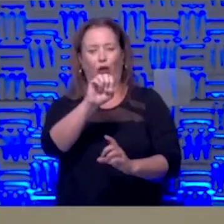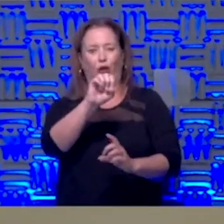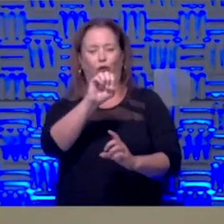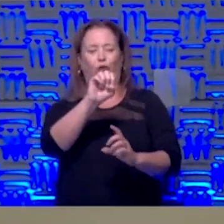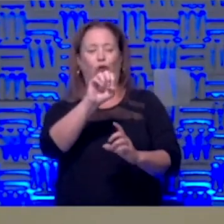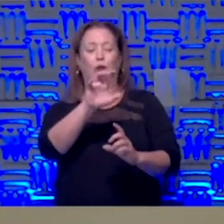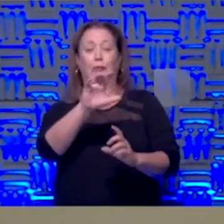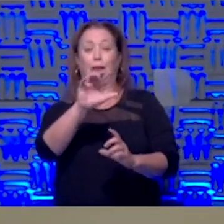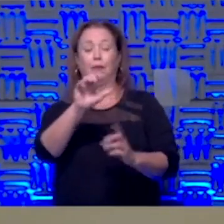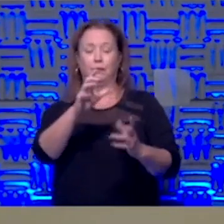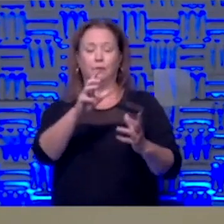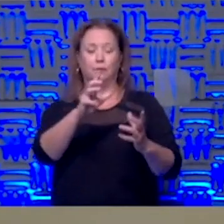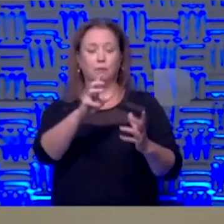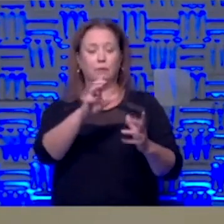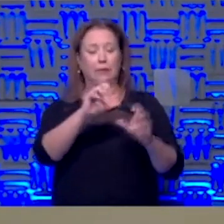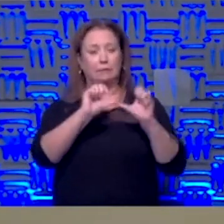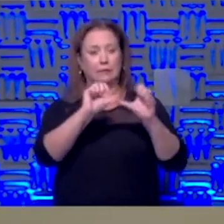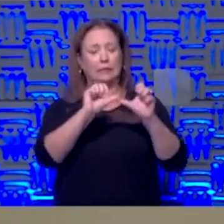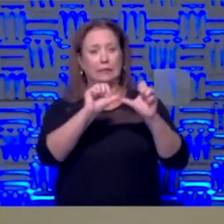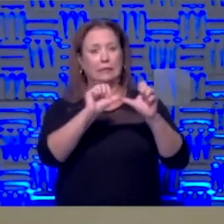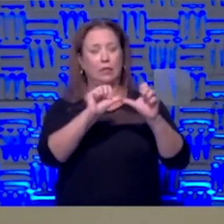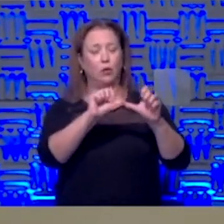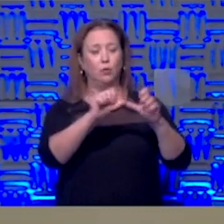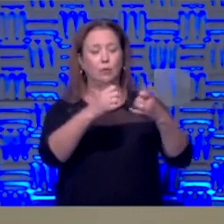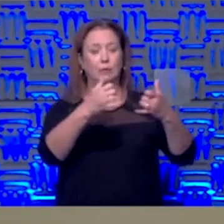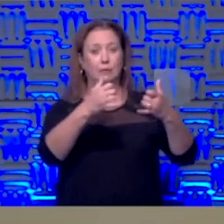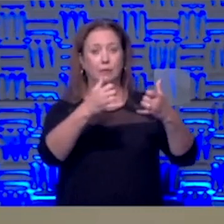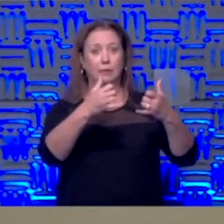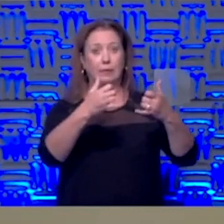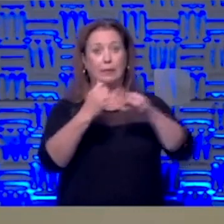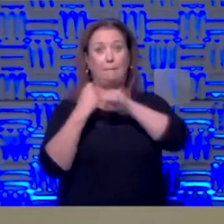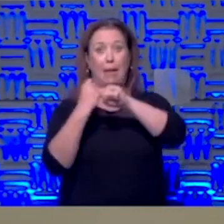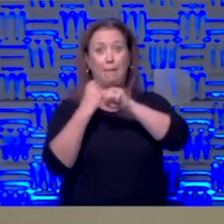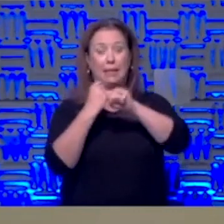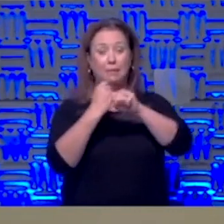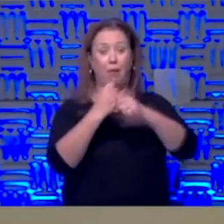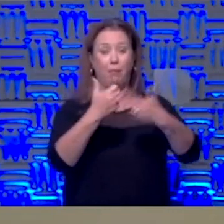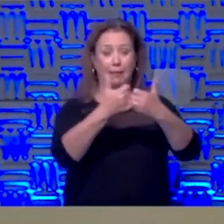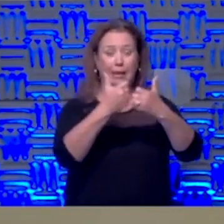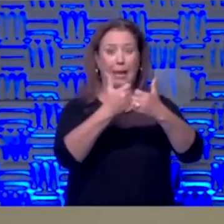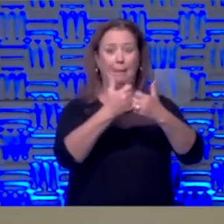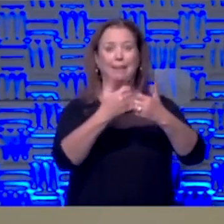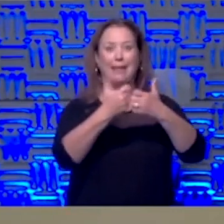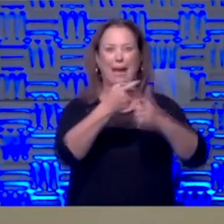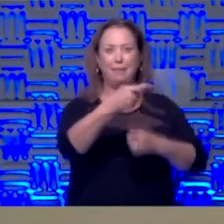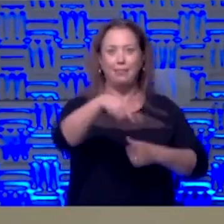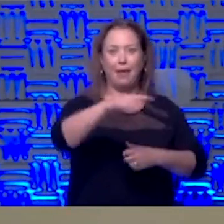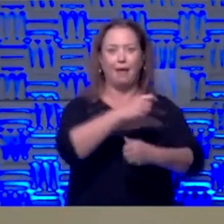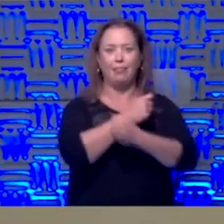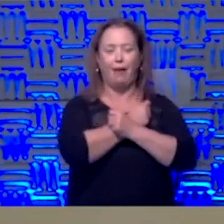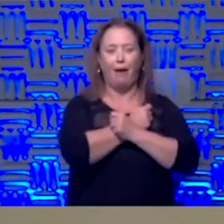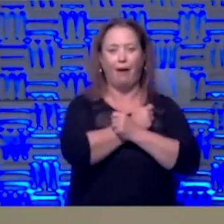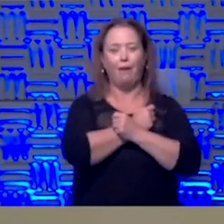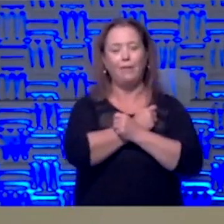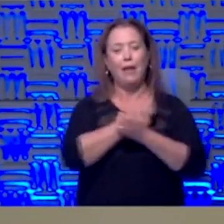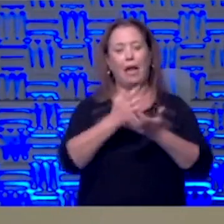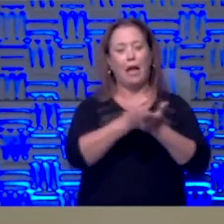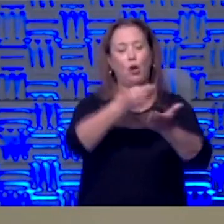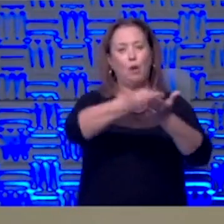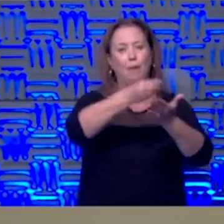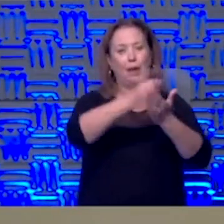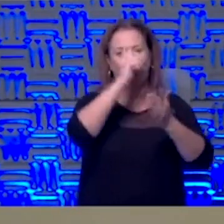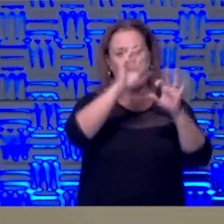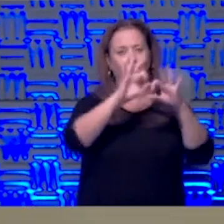is, hey, you guys get to continue to play and play the game you love, and earn a living for your